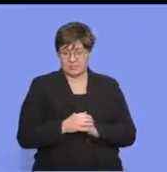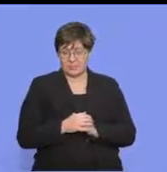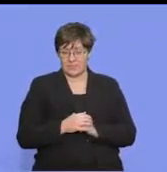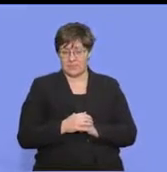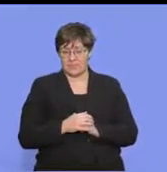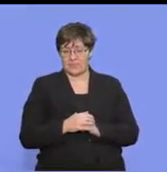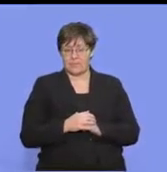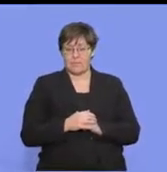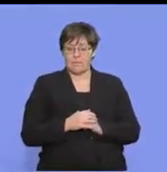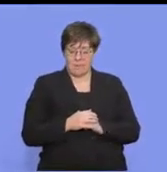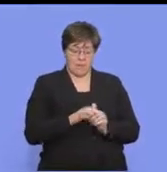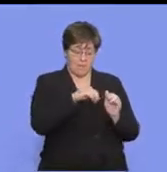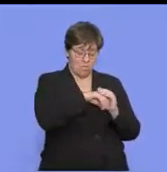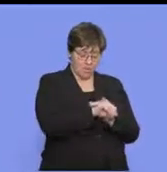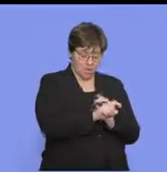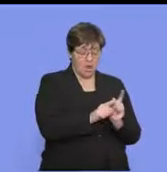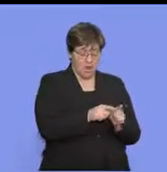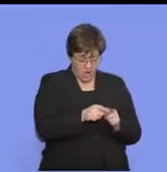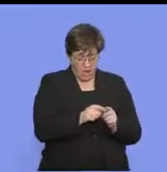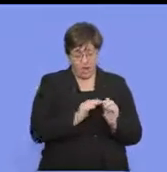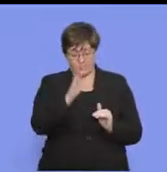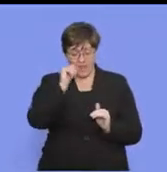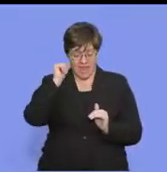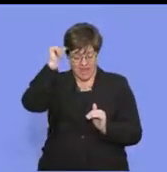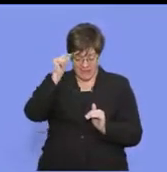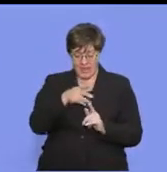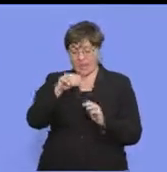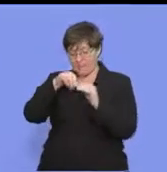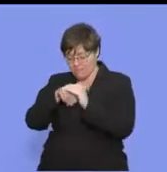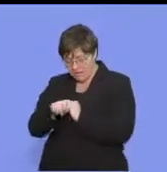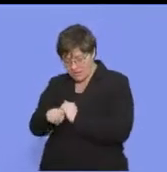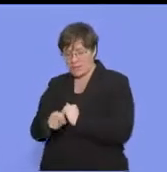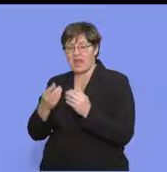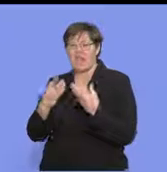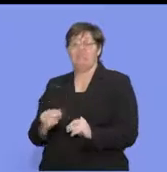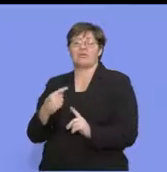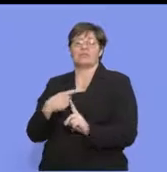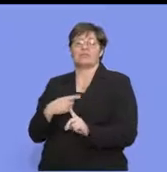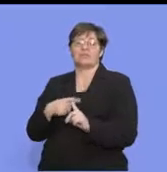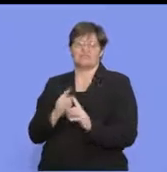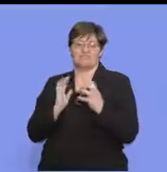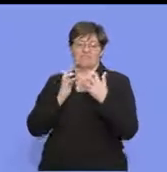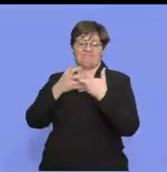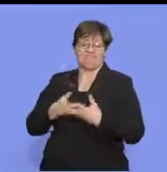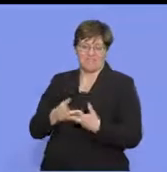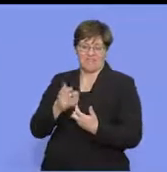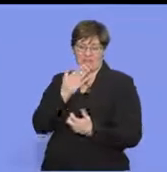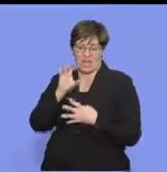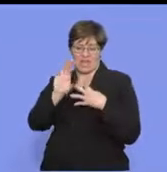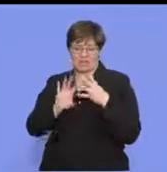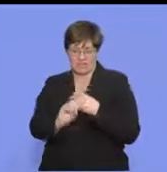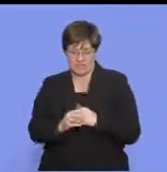talking about the next generation of worms, and they would have the advantageous characteristic or the